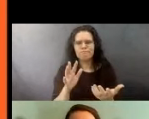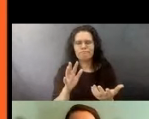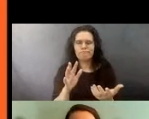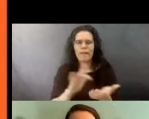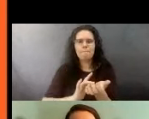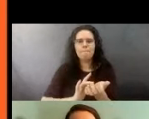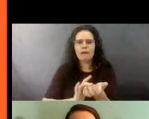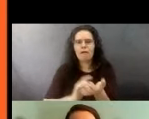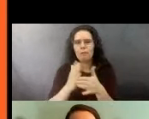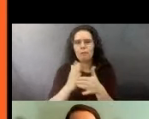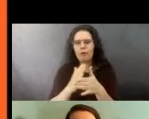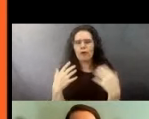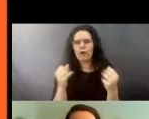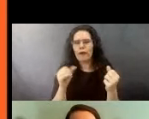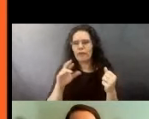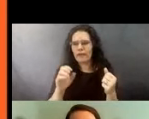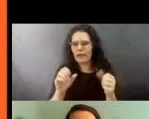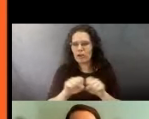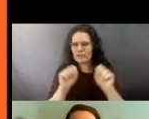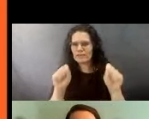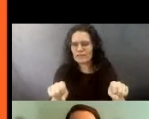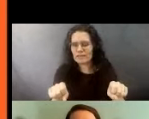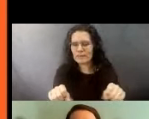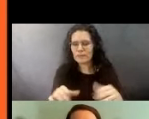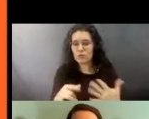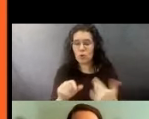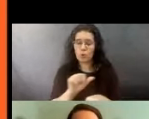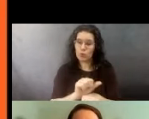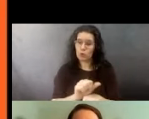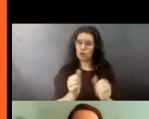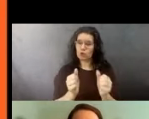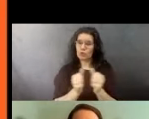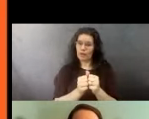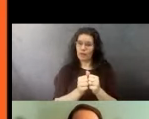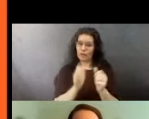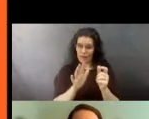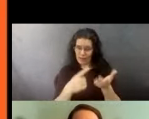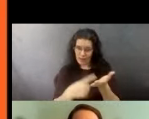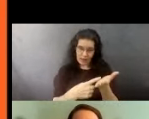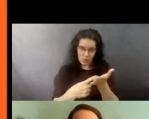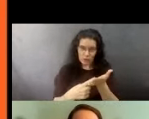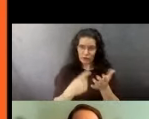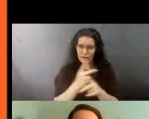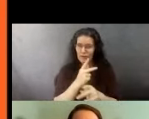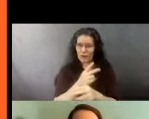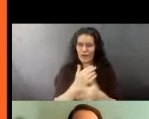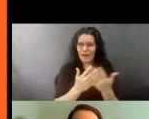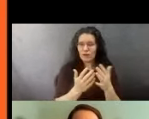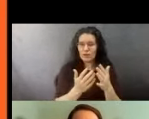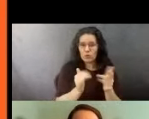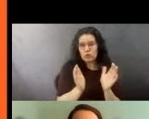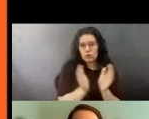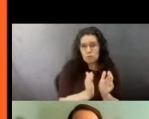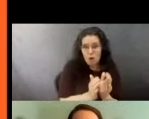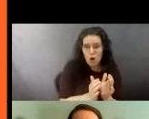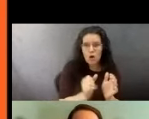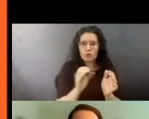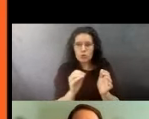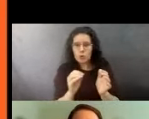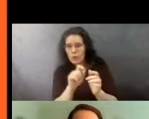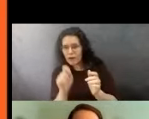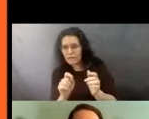we were able to address this, kind of operational challenge of size, and figure out the specific